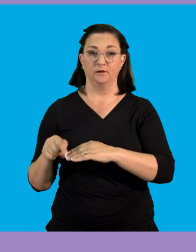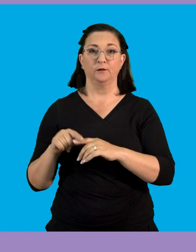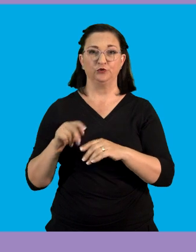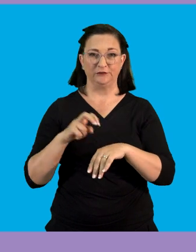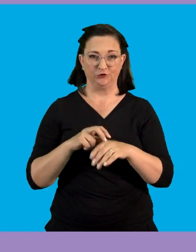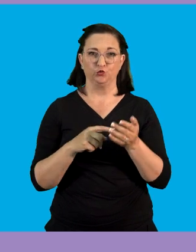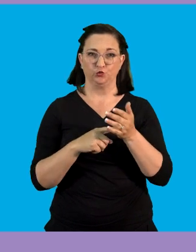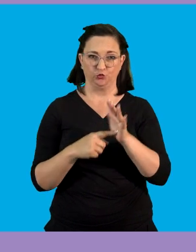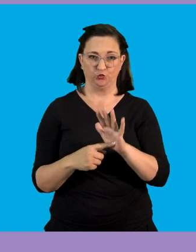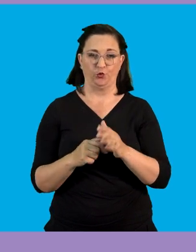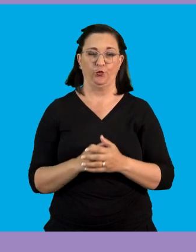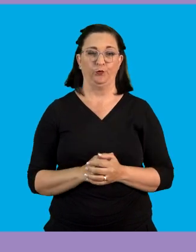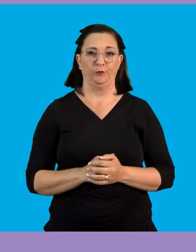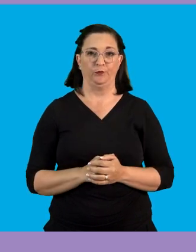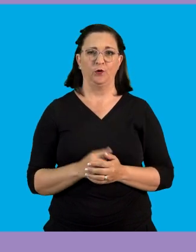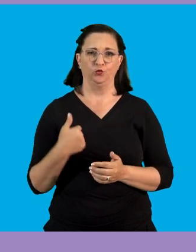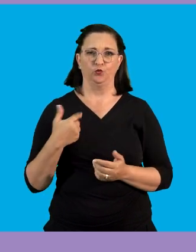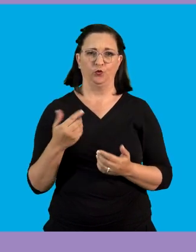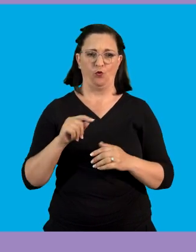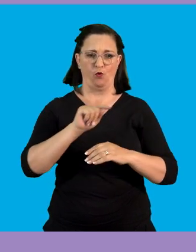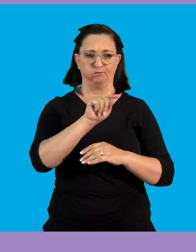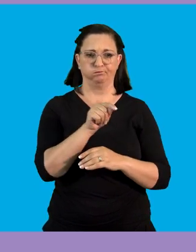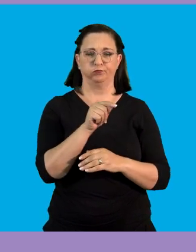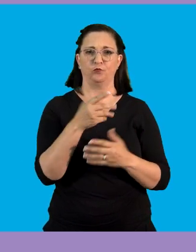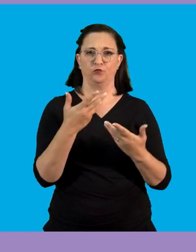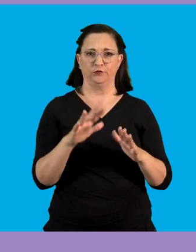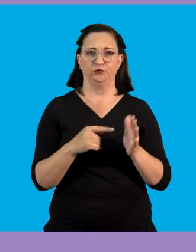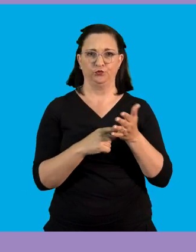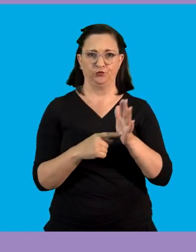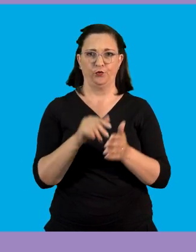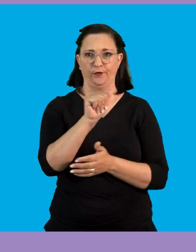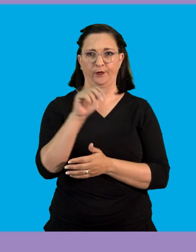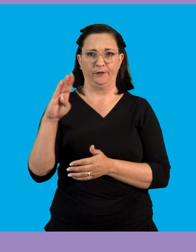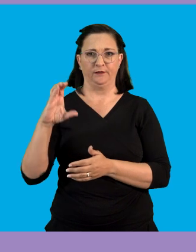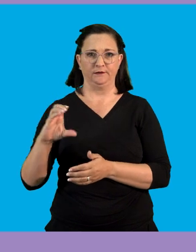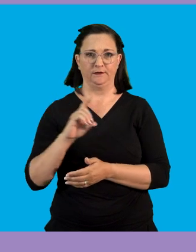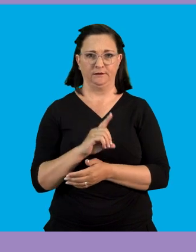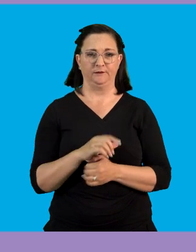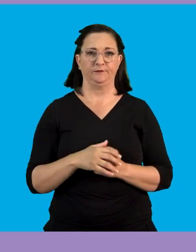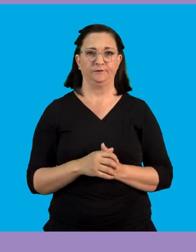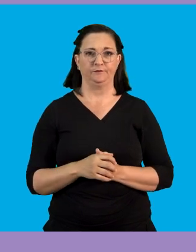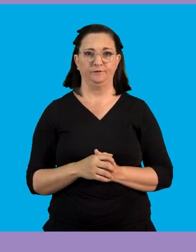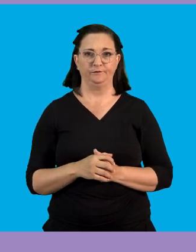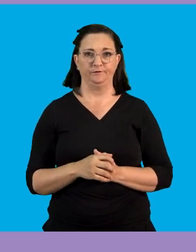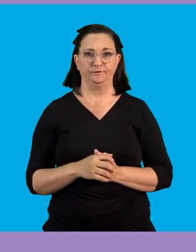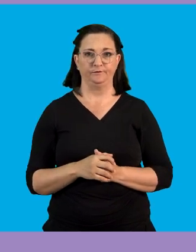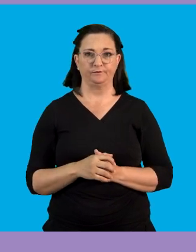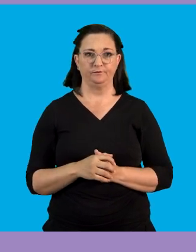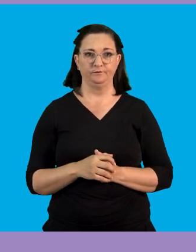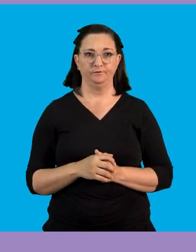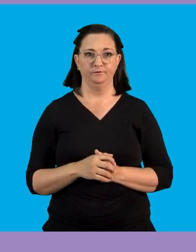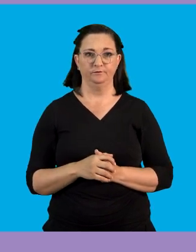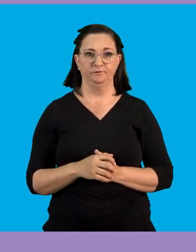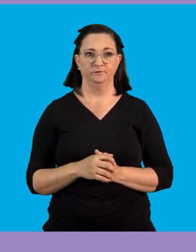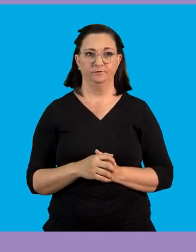then mark all the angles, which is what we have done, A, B, C, and D. And then cut out the marked